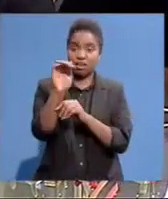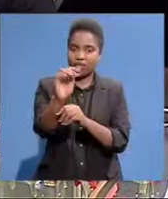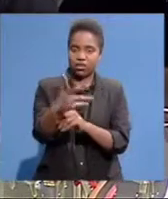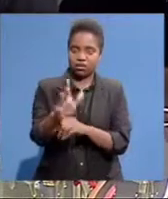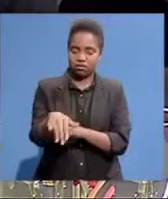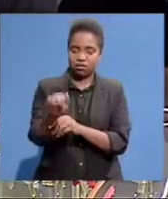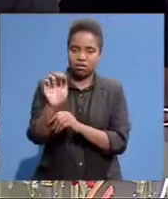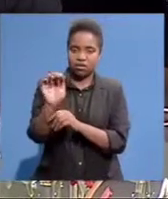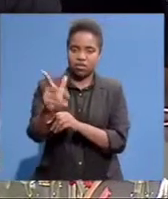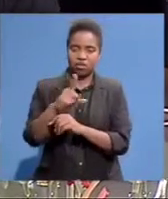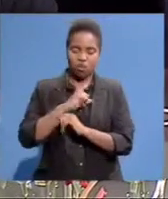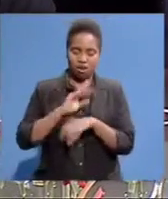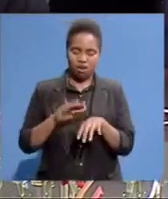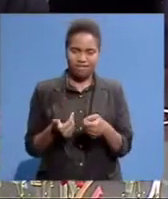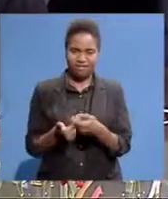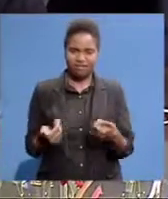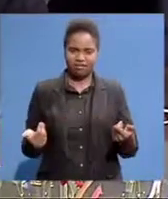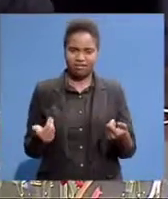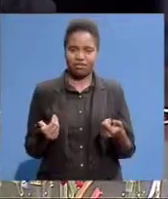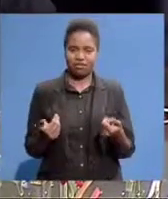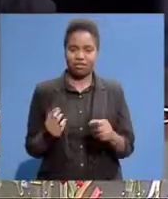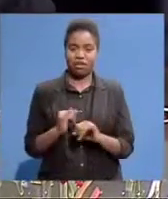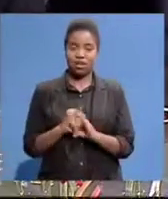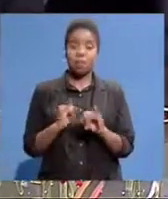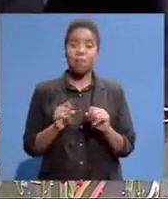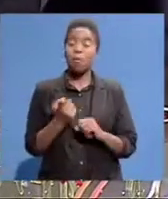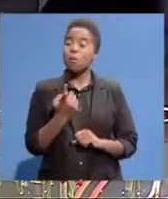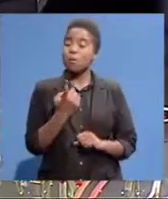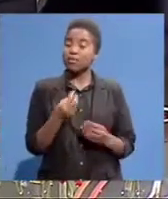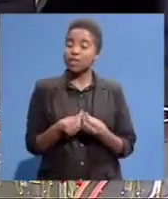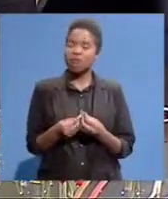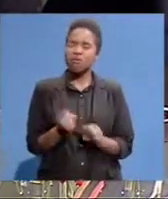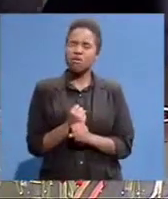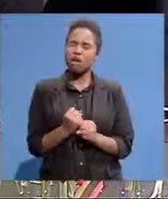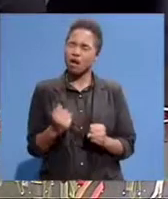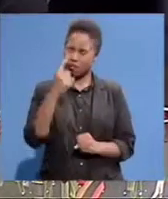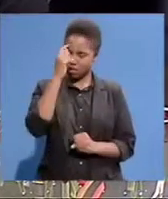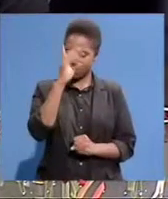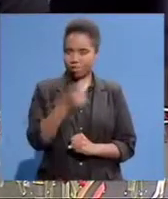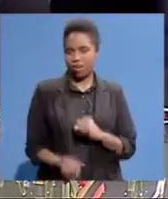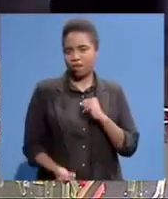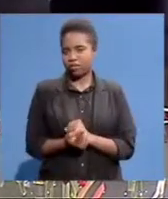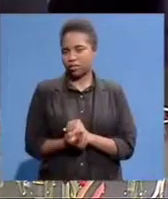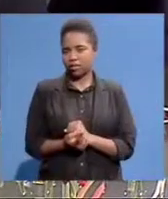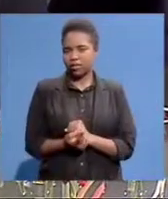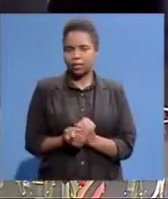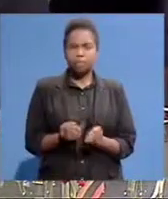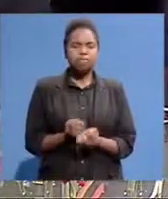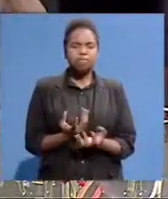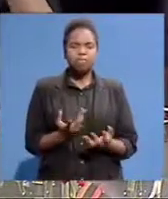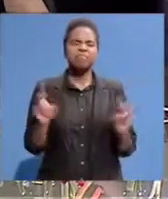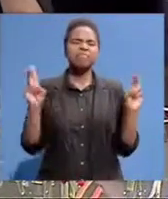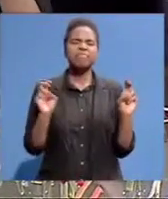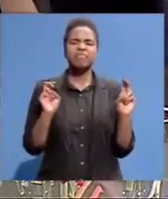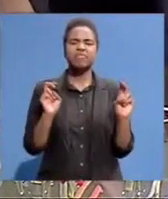were imposed on our country. But I think the one that we didn't see coming, and I think something that we will never understand, and a lot of the born frees can't